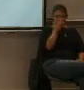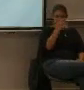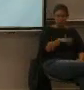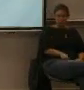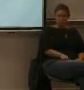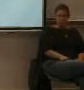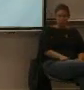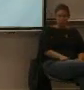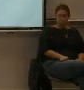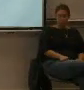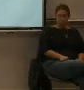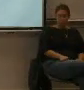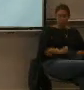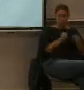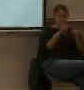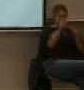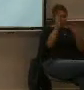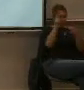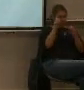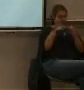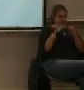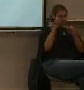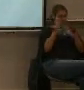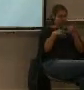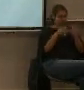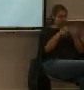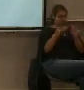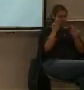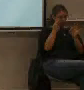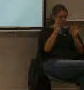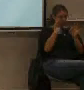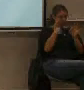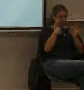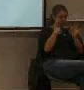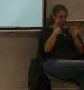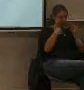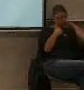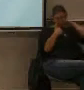So you can imagine then, thinking about this type of equation, if you had